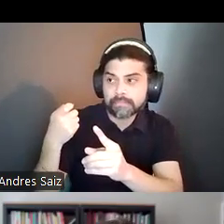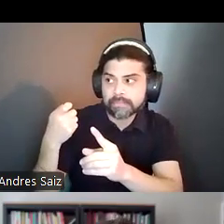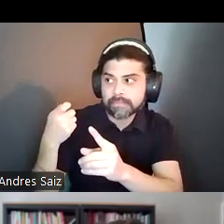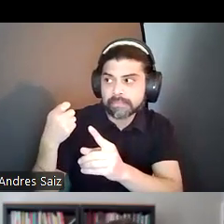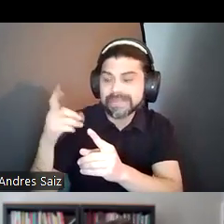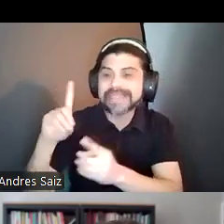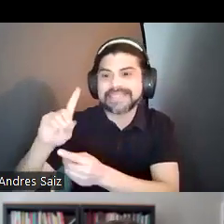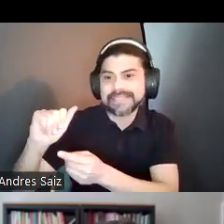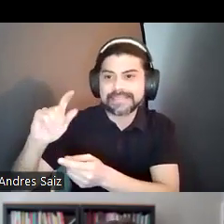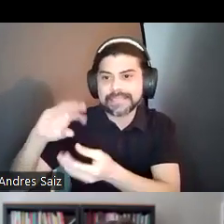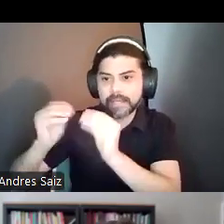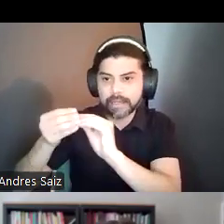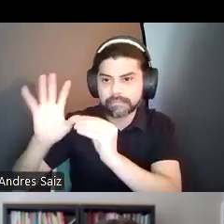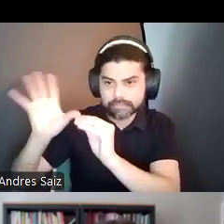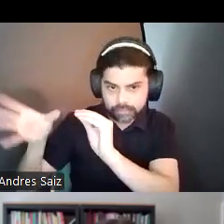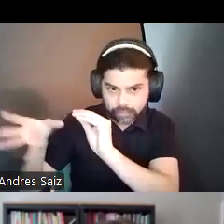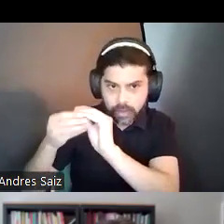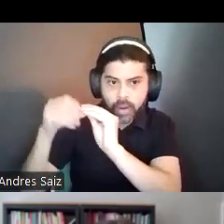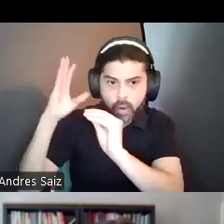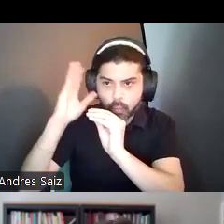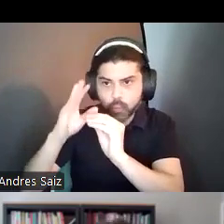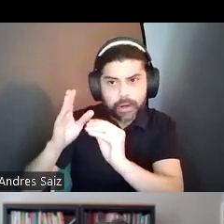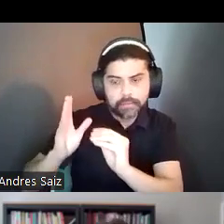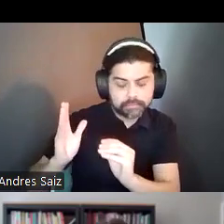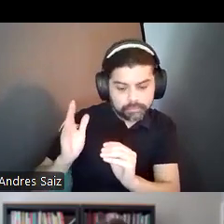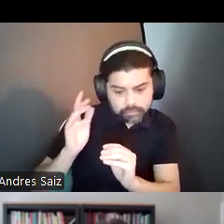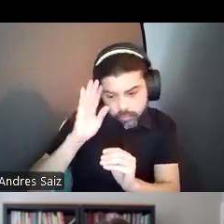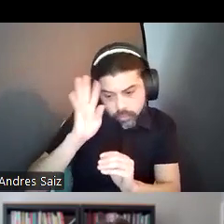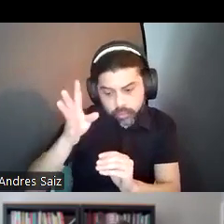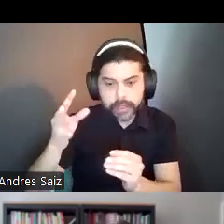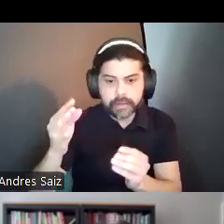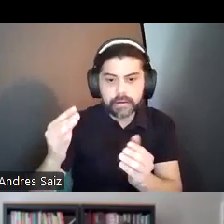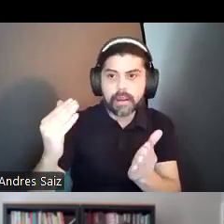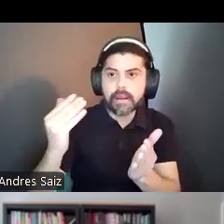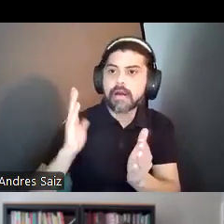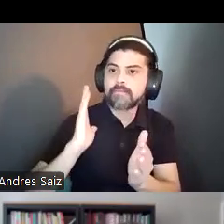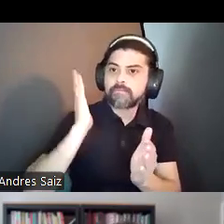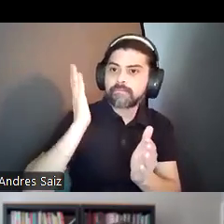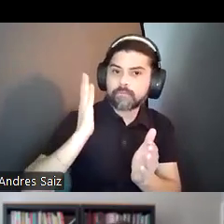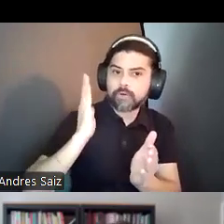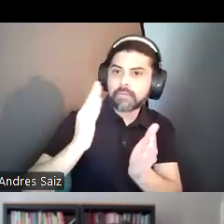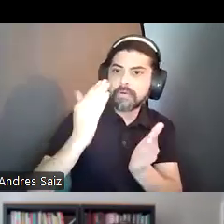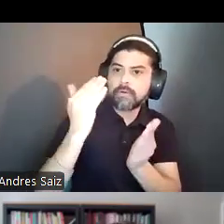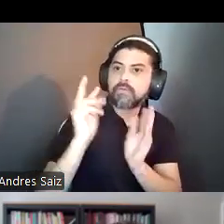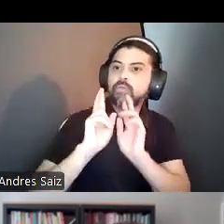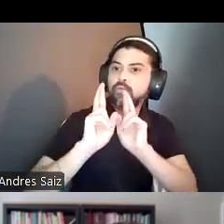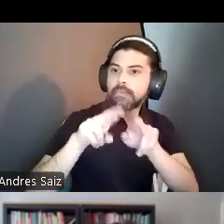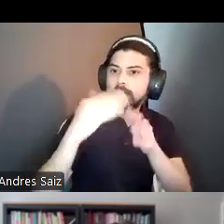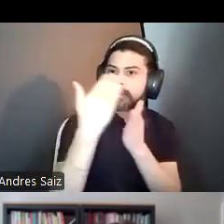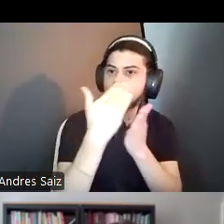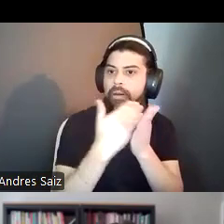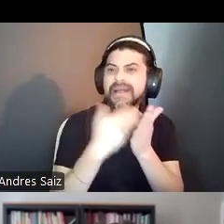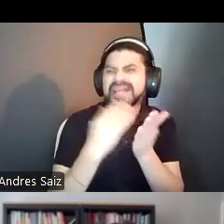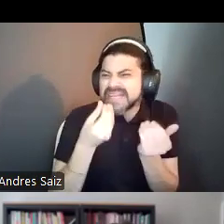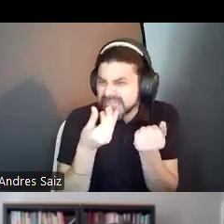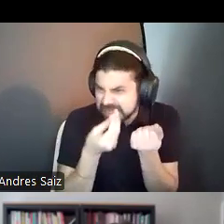our formal evaluation report and recommendations. This is still many months away, but at this point, we know that we will